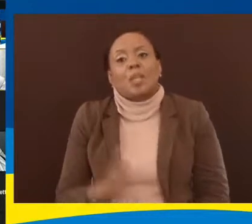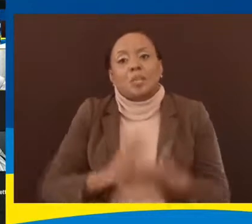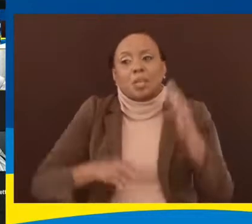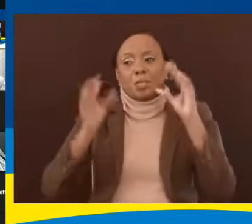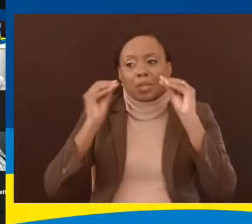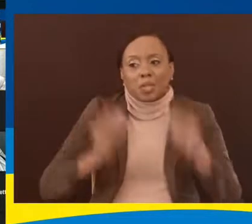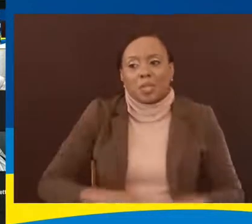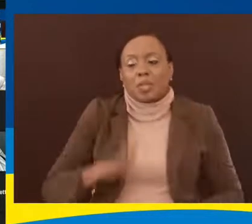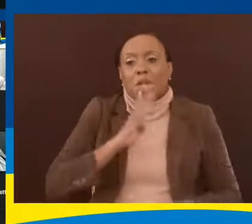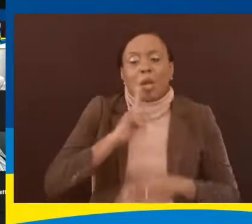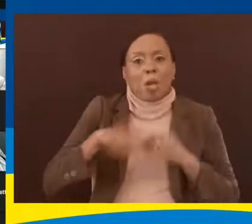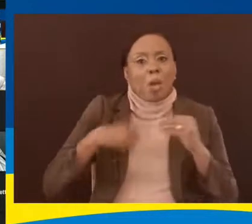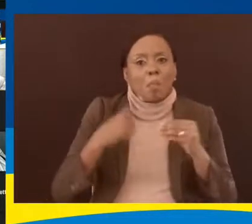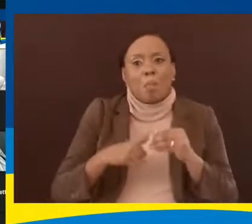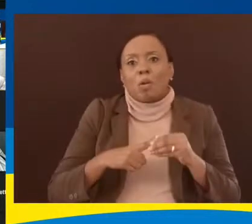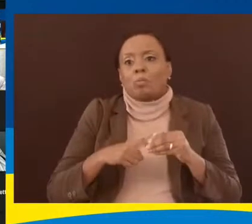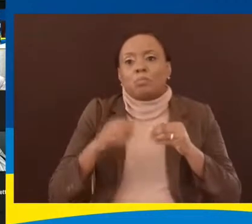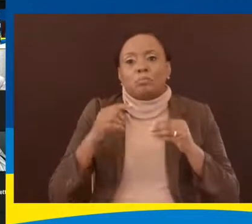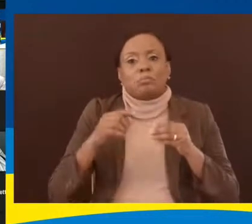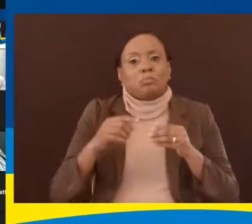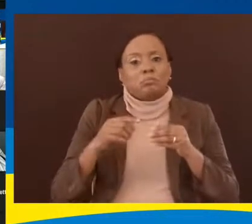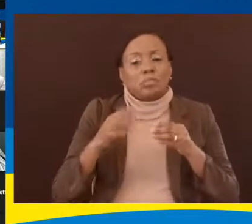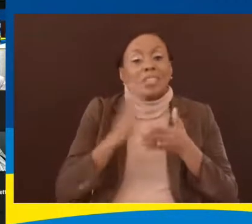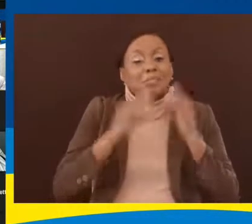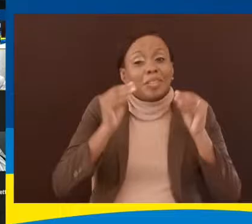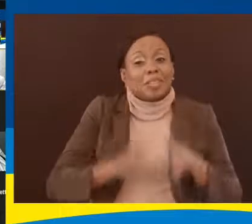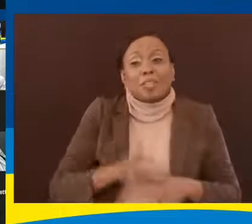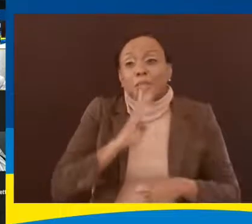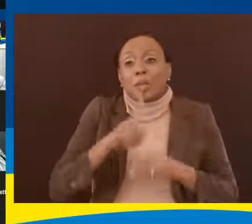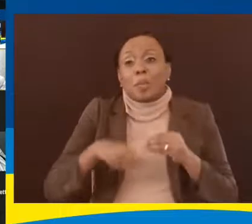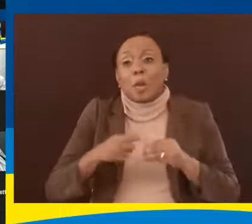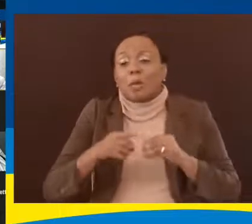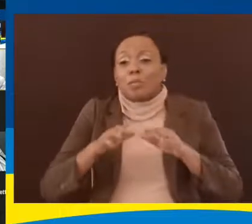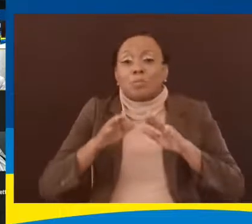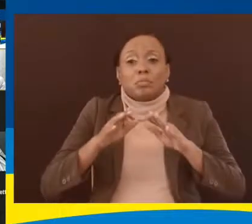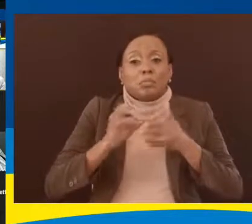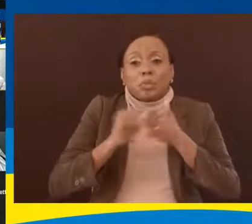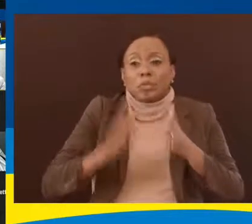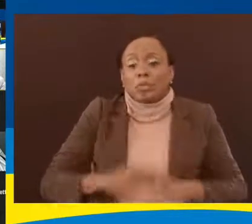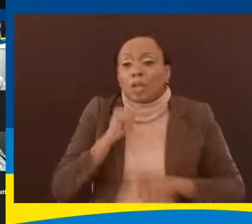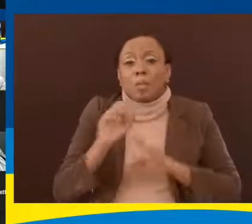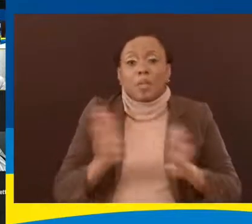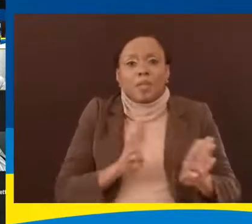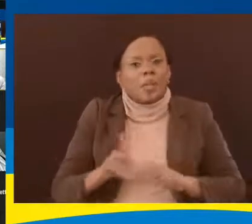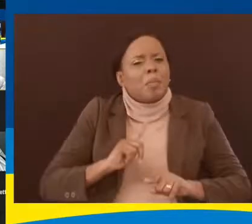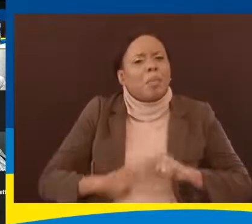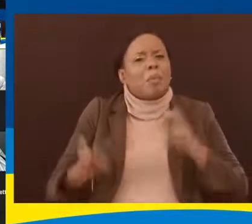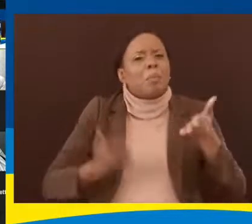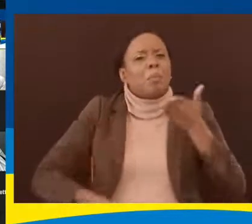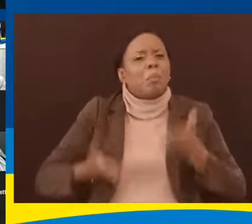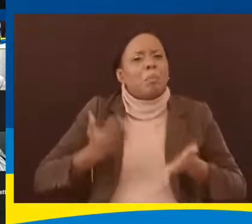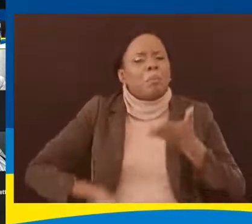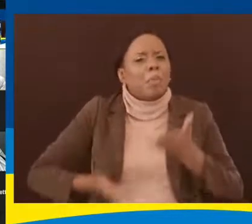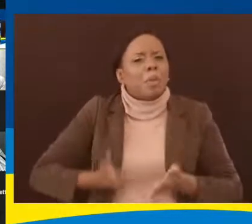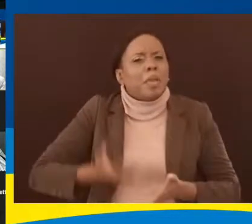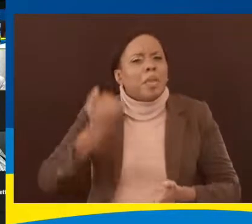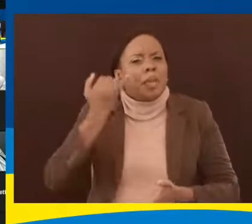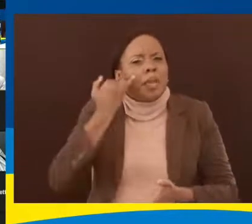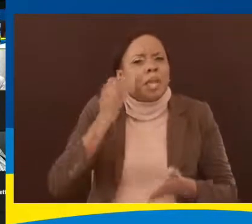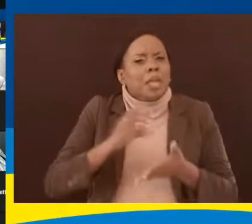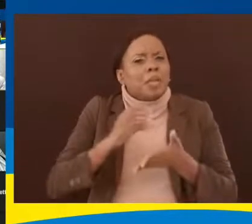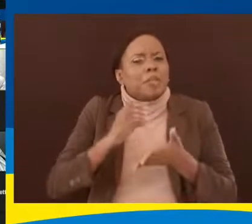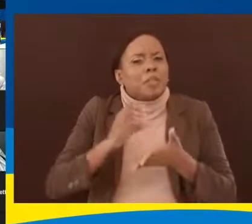online, or perhaps a t-shirt with the school's crest or insignia on it, just to give